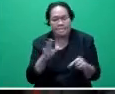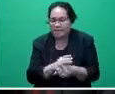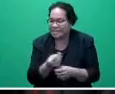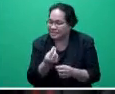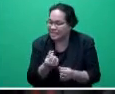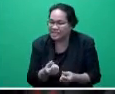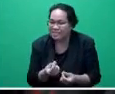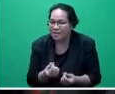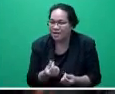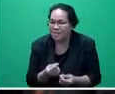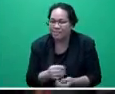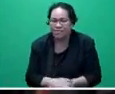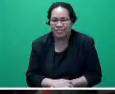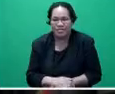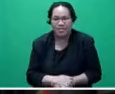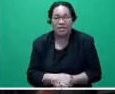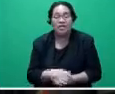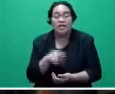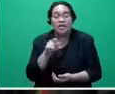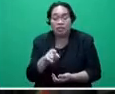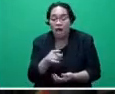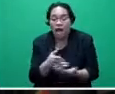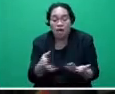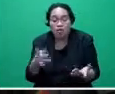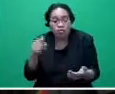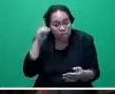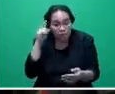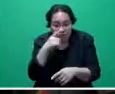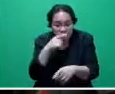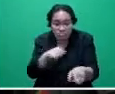will the hardworking citizens of Fiji know your